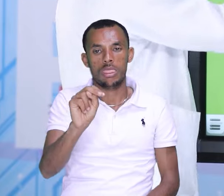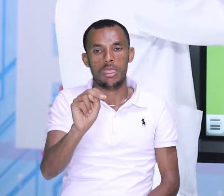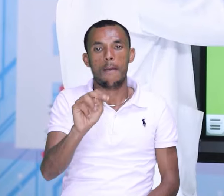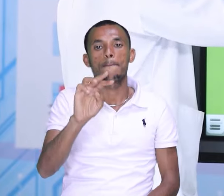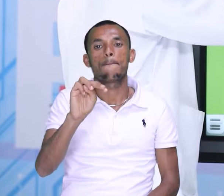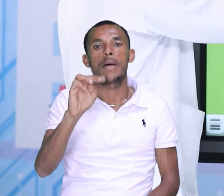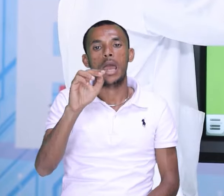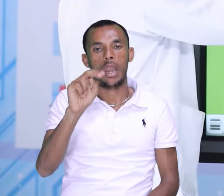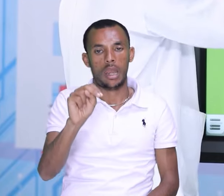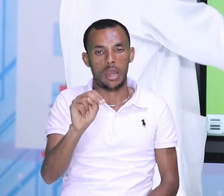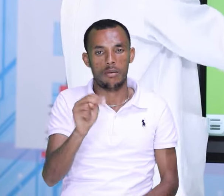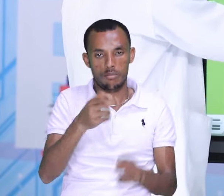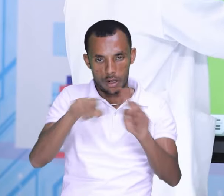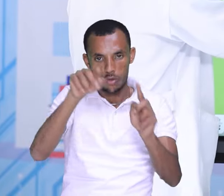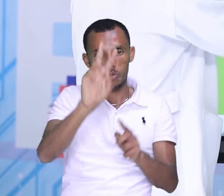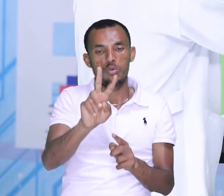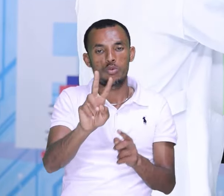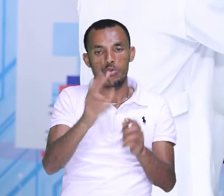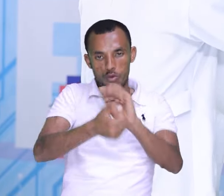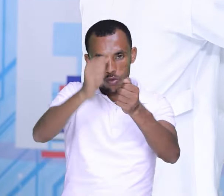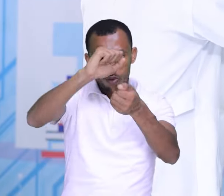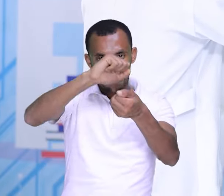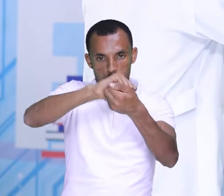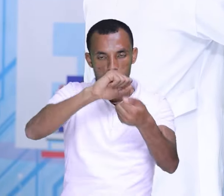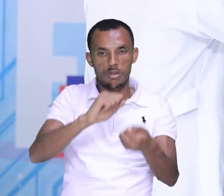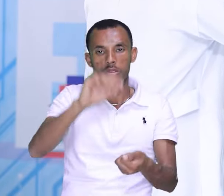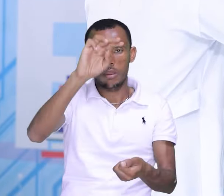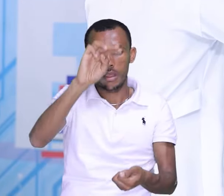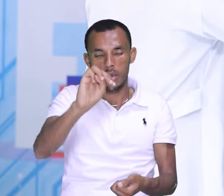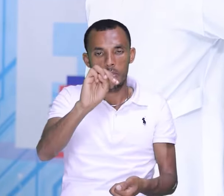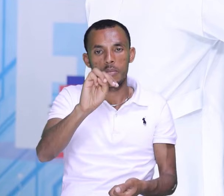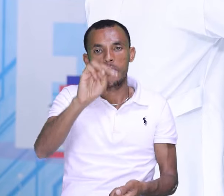manganite plus 2 converted into